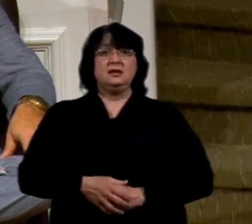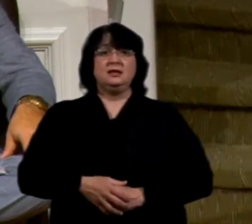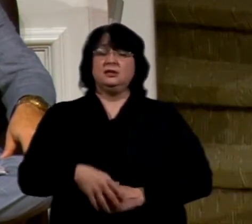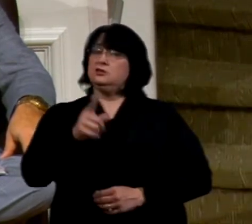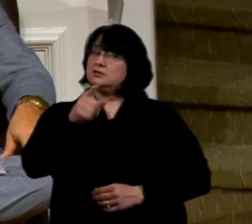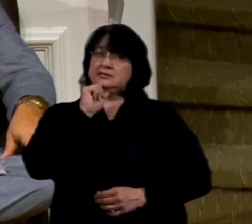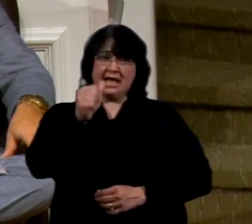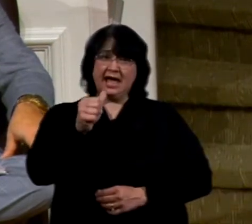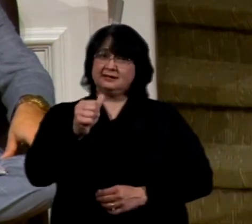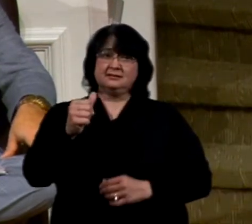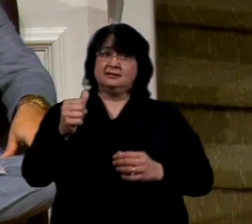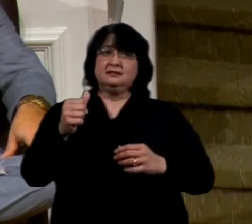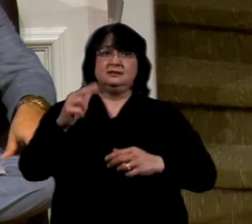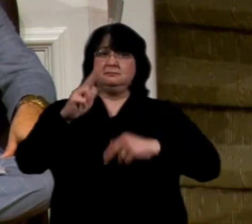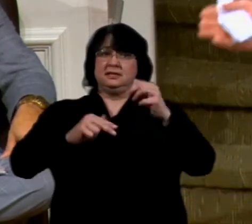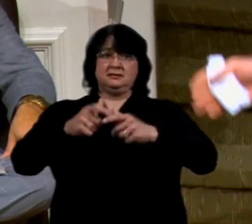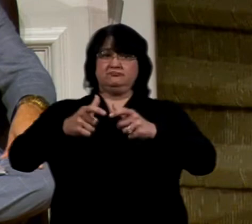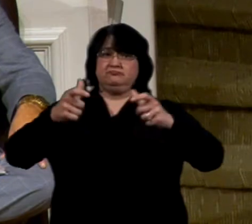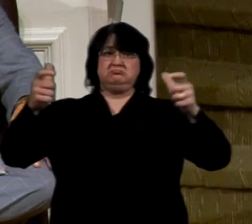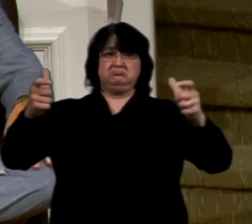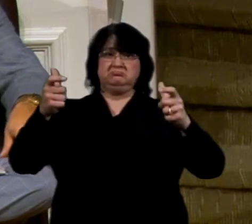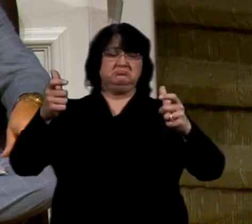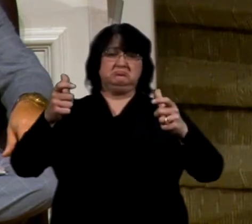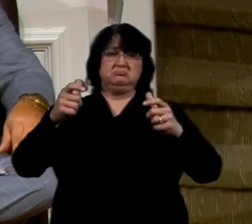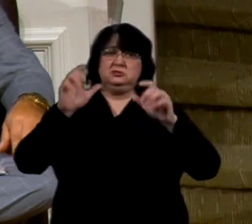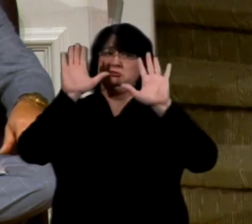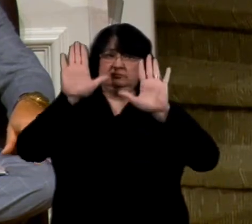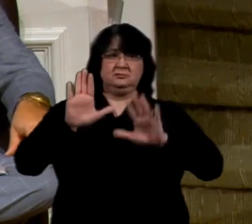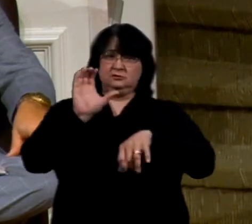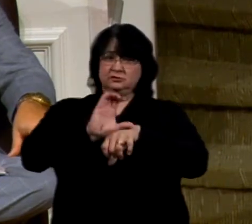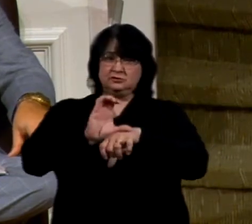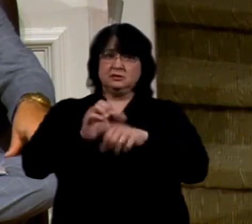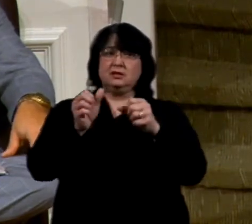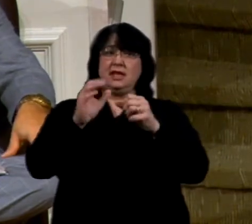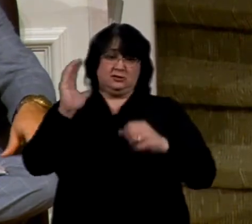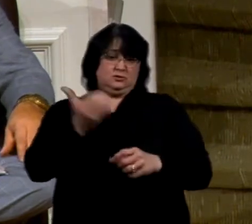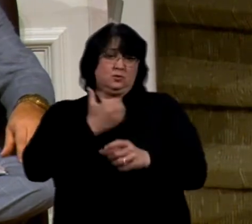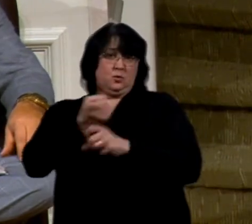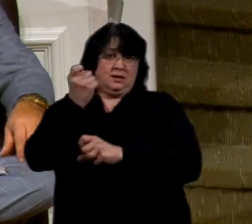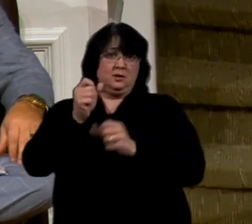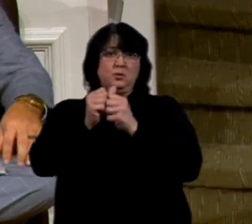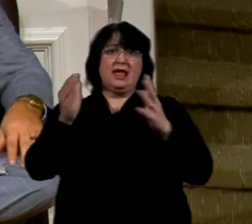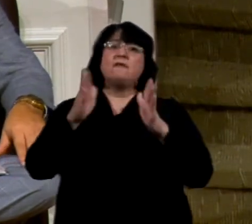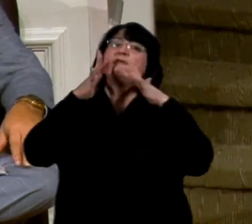you're not going to build a great church and you're not going to be a great soul winner without being friendly.